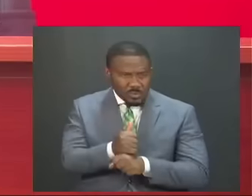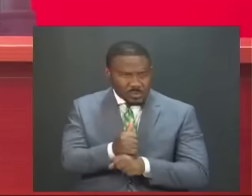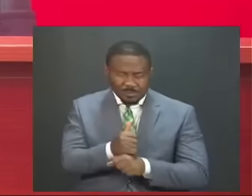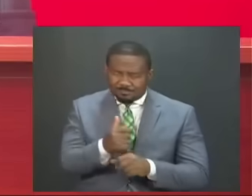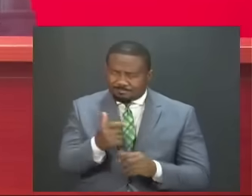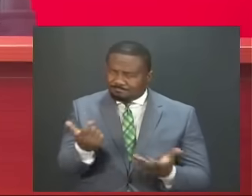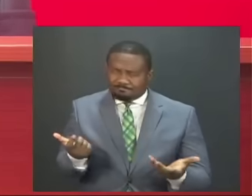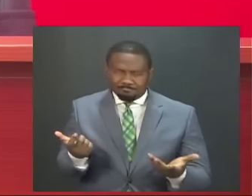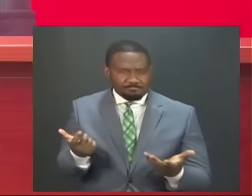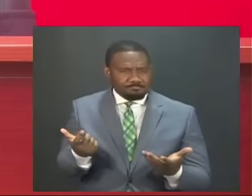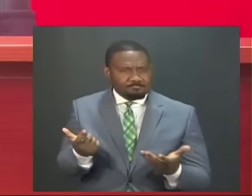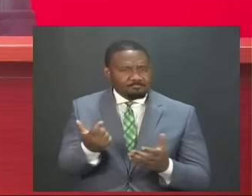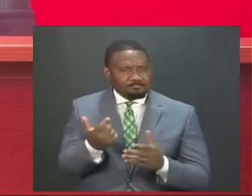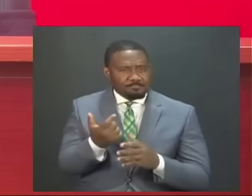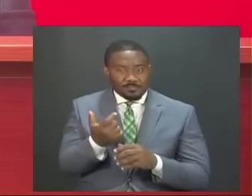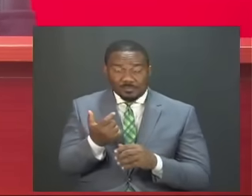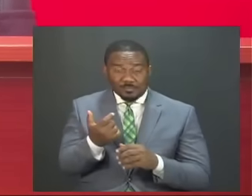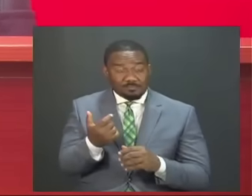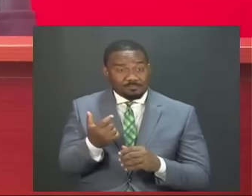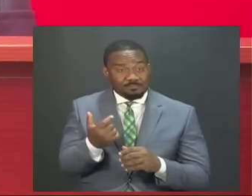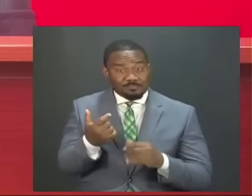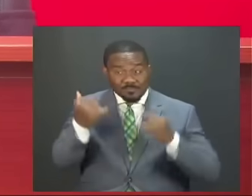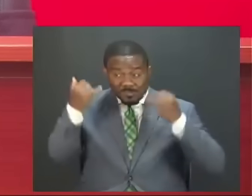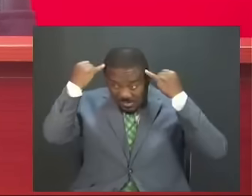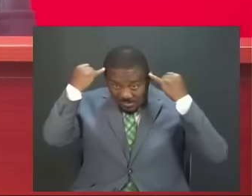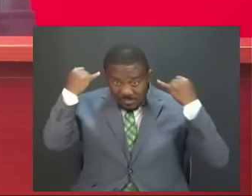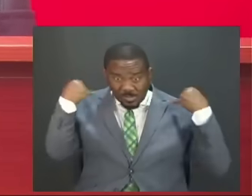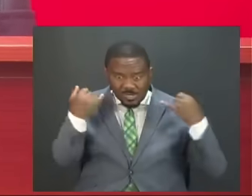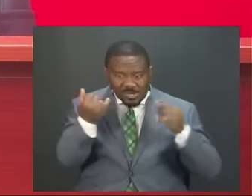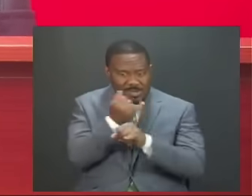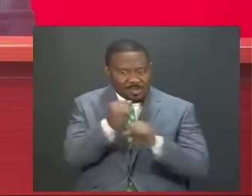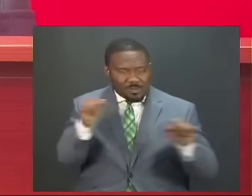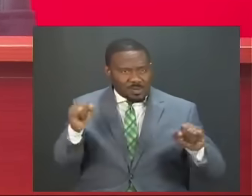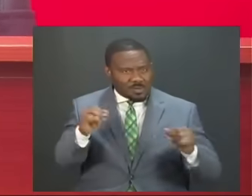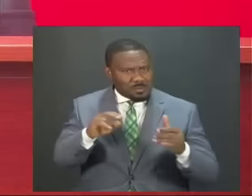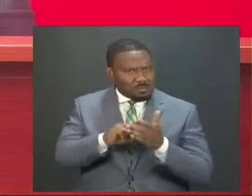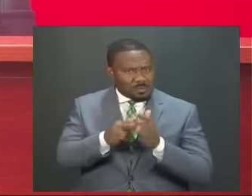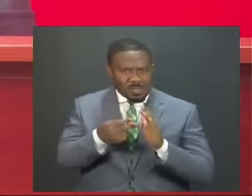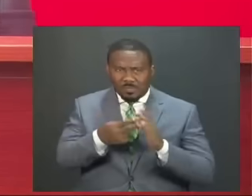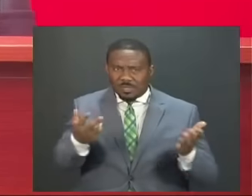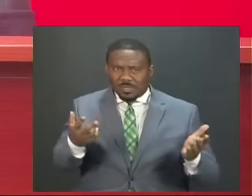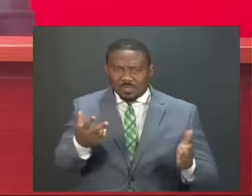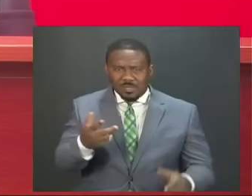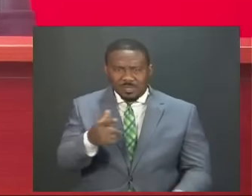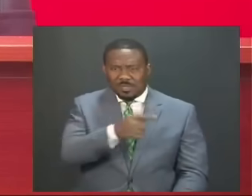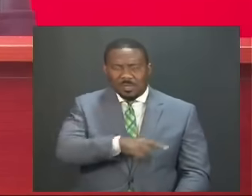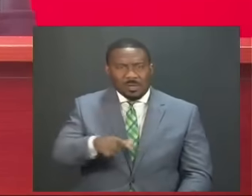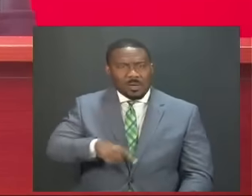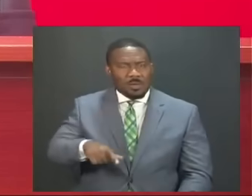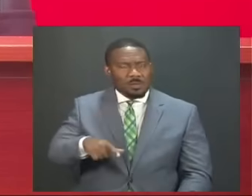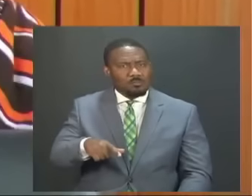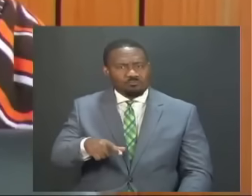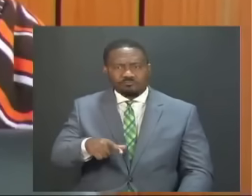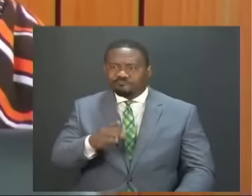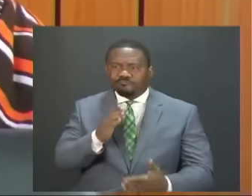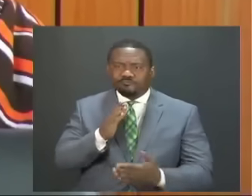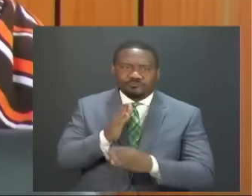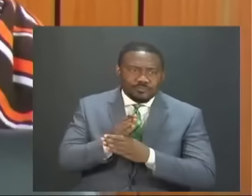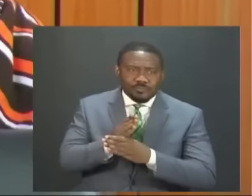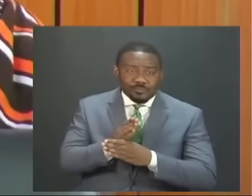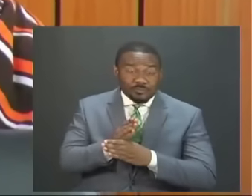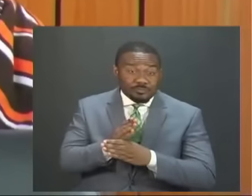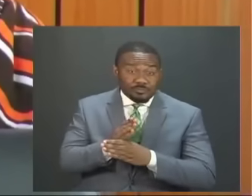Judicial independence should not mean legislative paralysis.